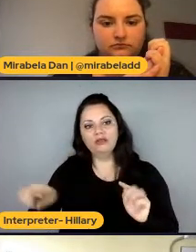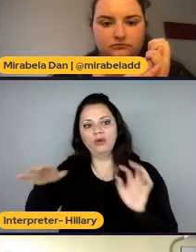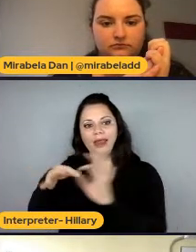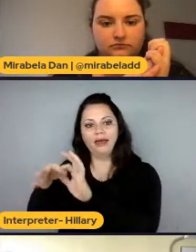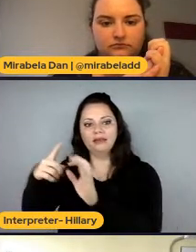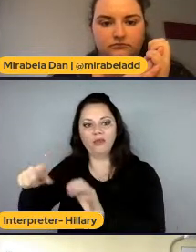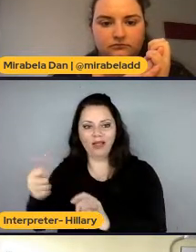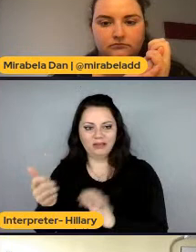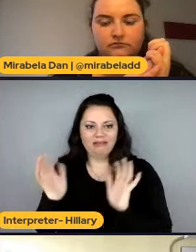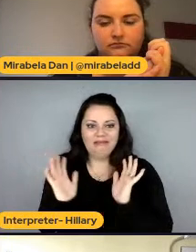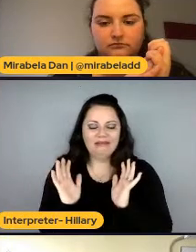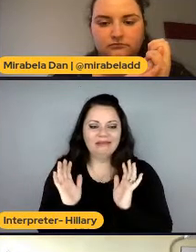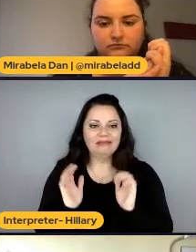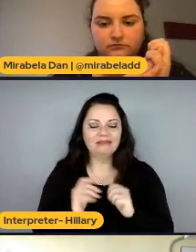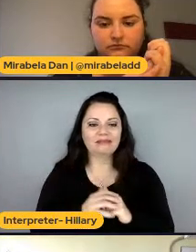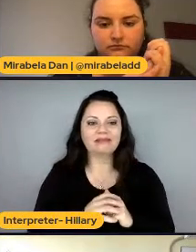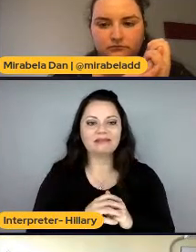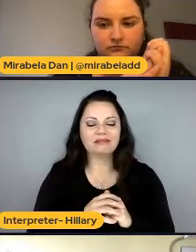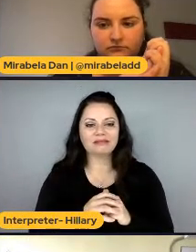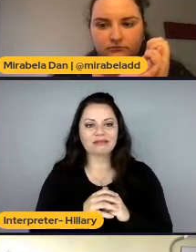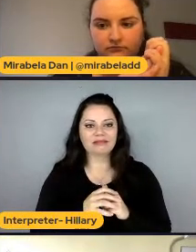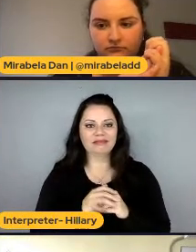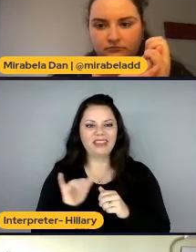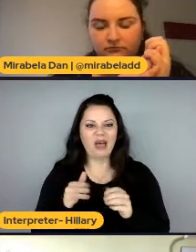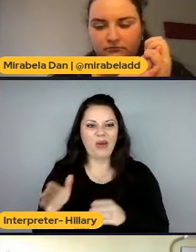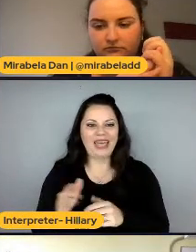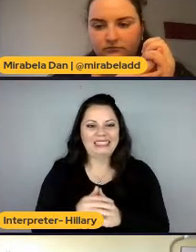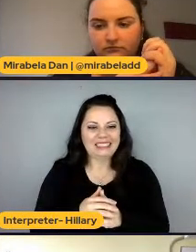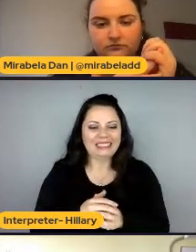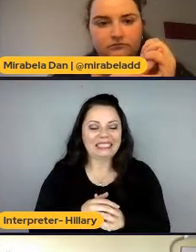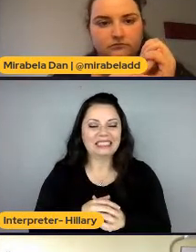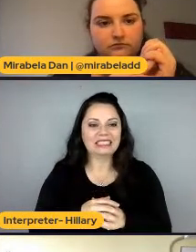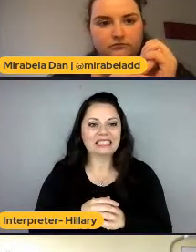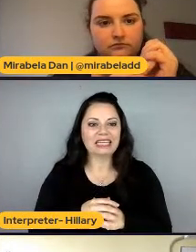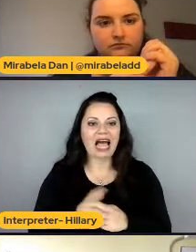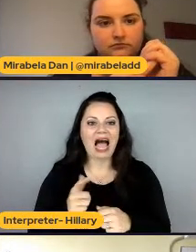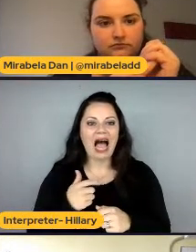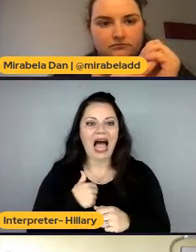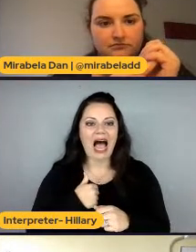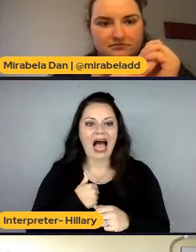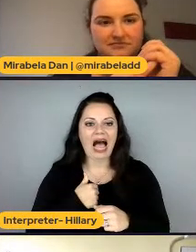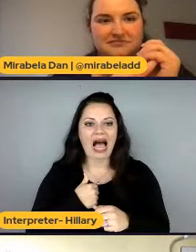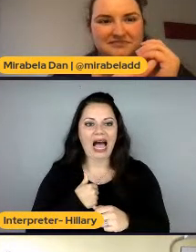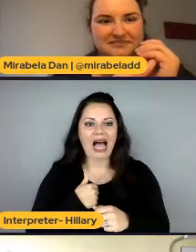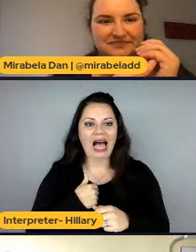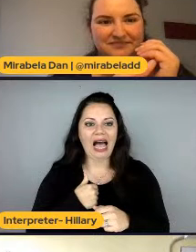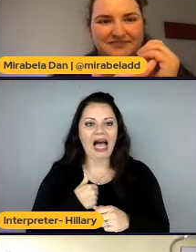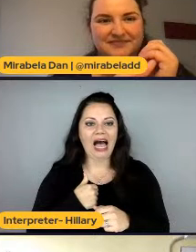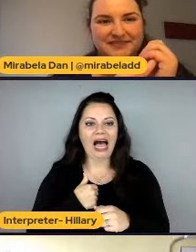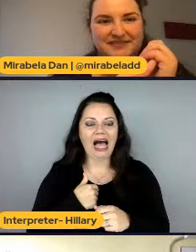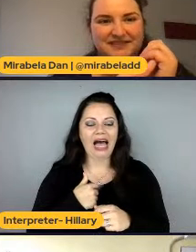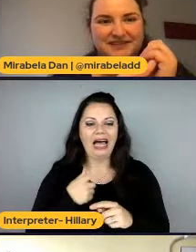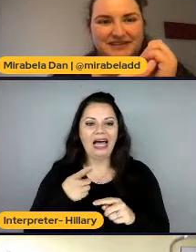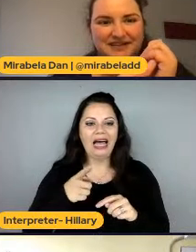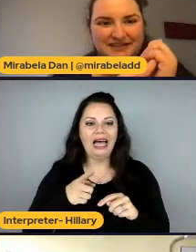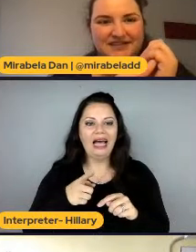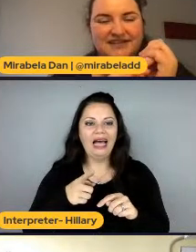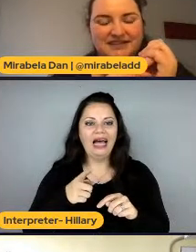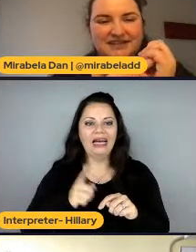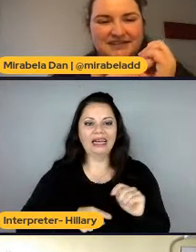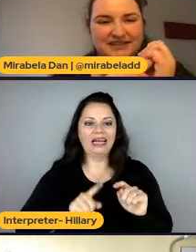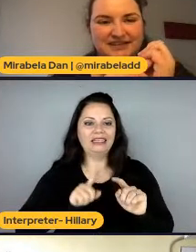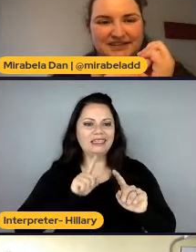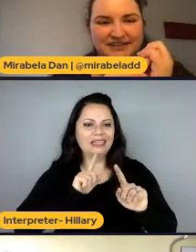do that way kind of. I can't ask whether that answered the